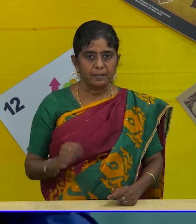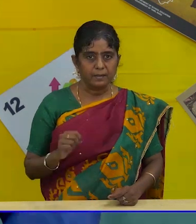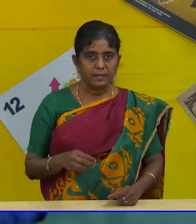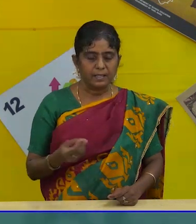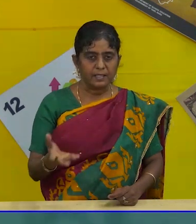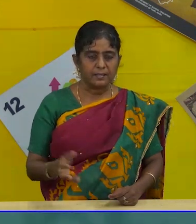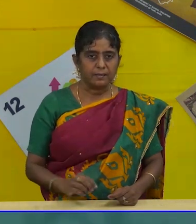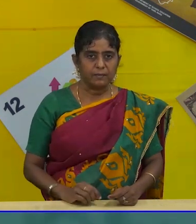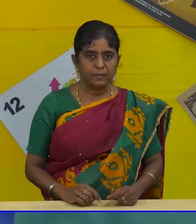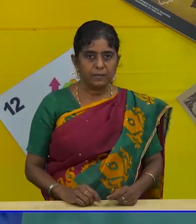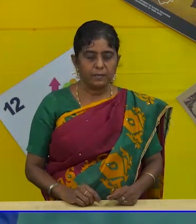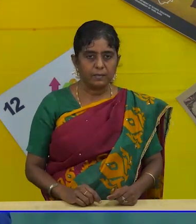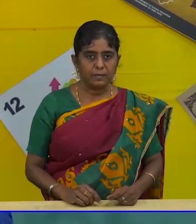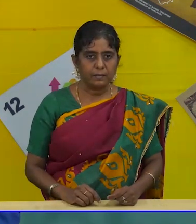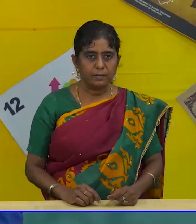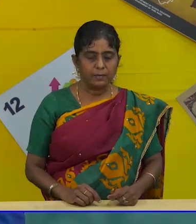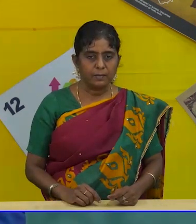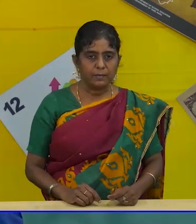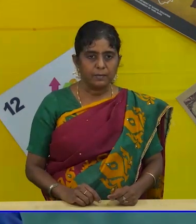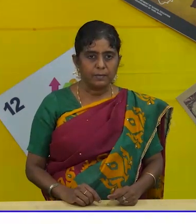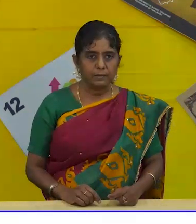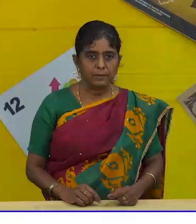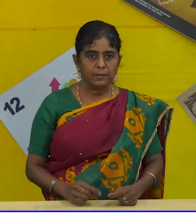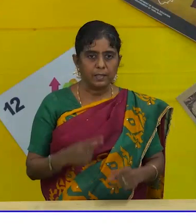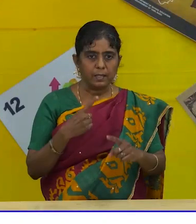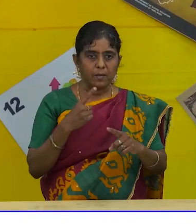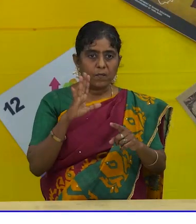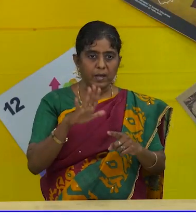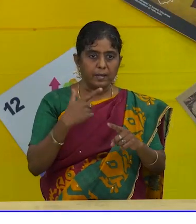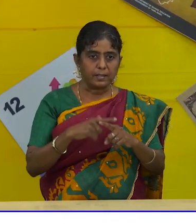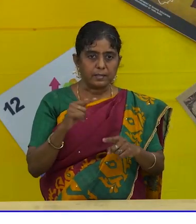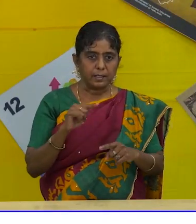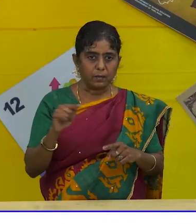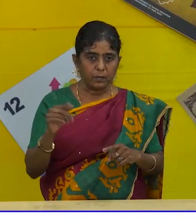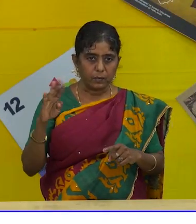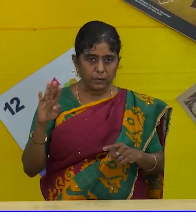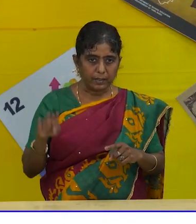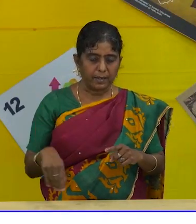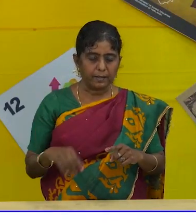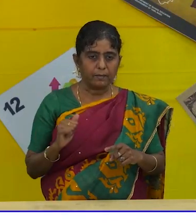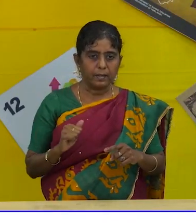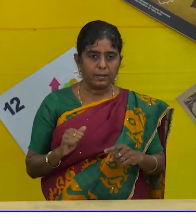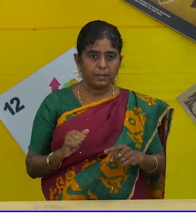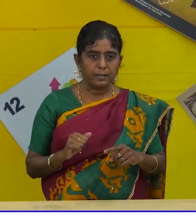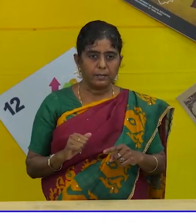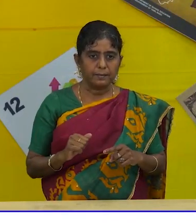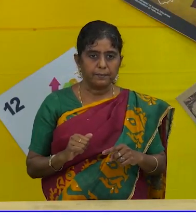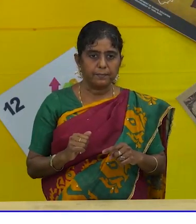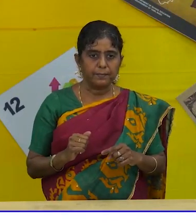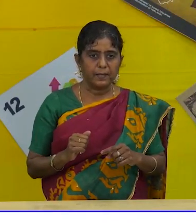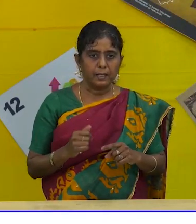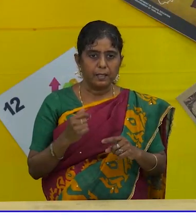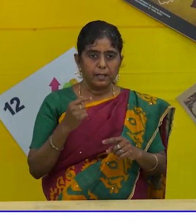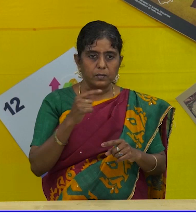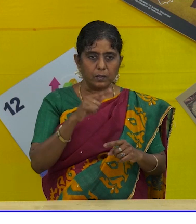So now it is easy for you to get the value of x. What we have to do? 5x, 5 into x. Let us take the 5 to the right